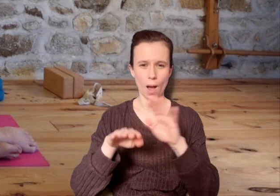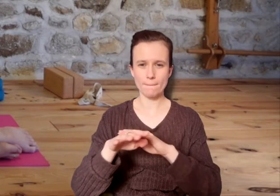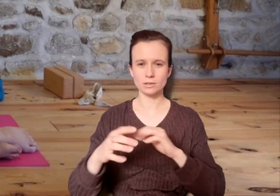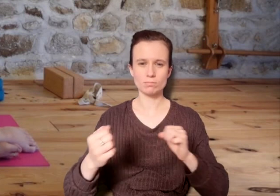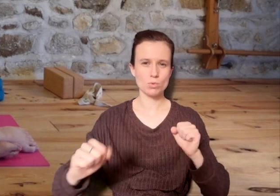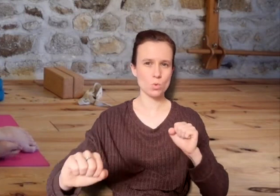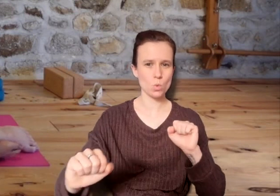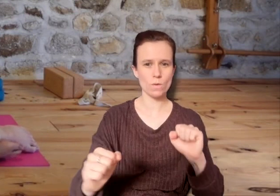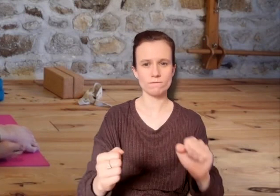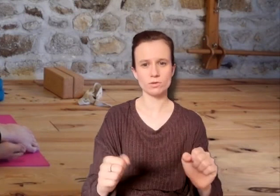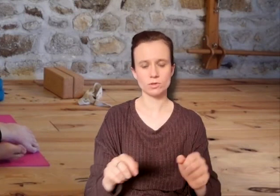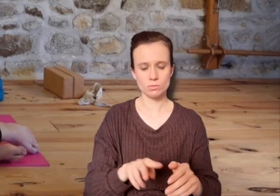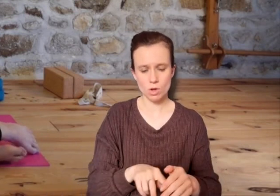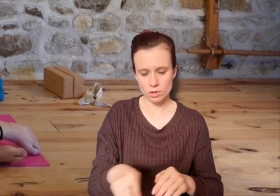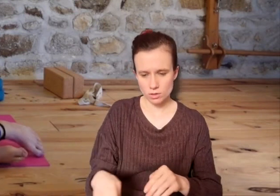moving